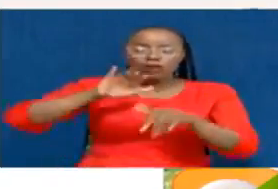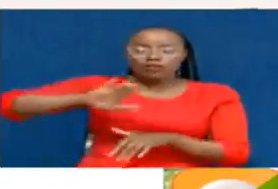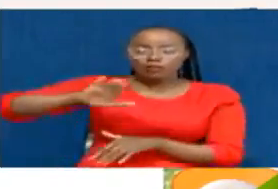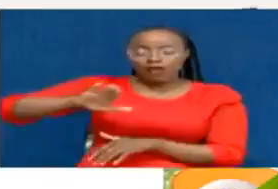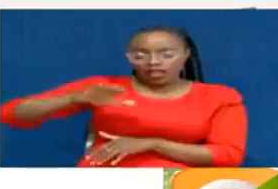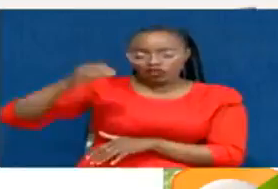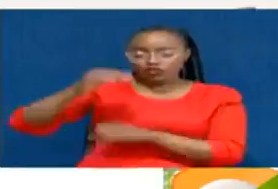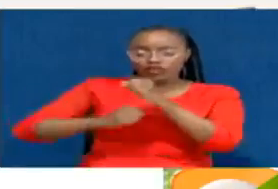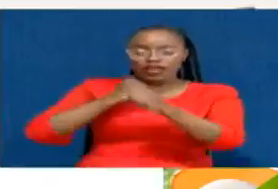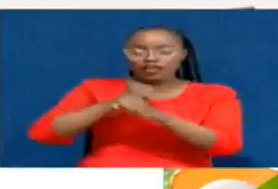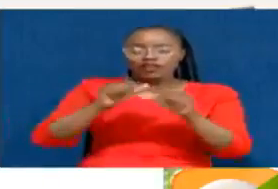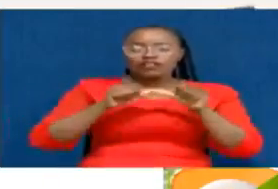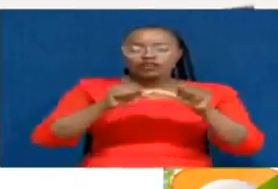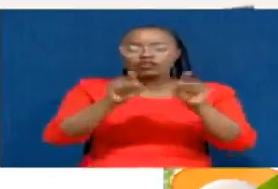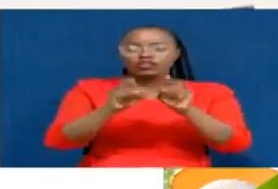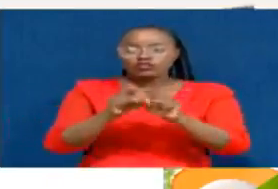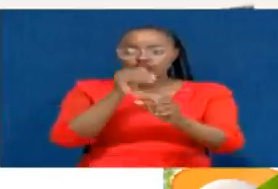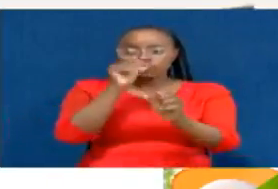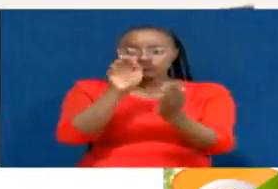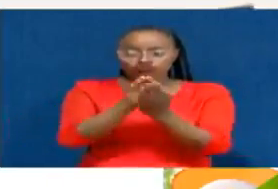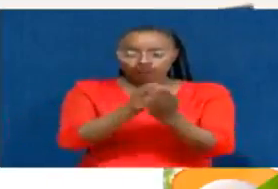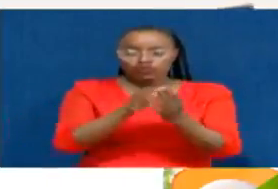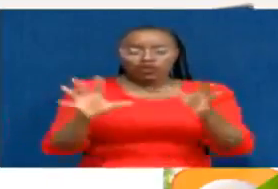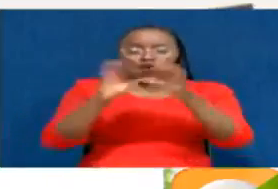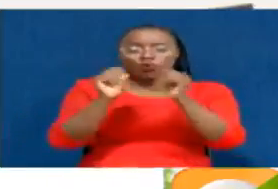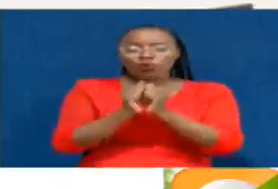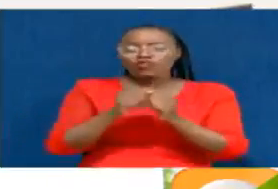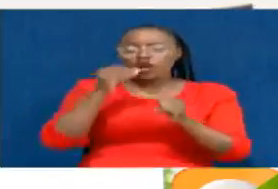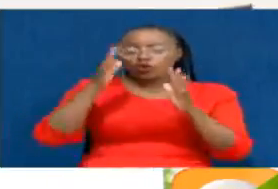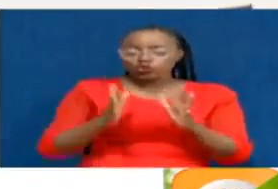half of the year as they continue to maintain a connection with